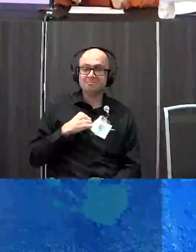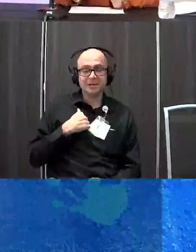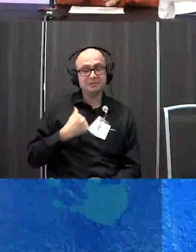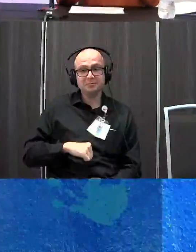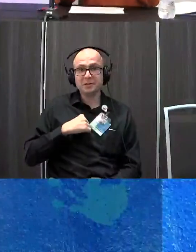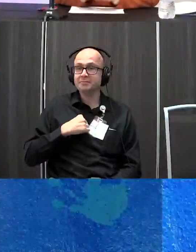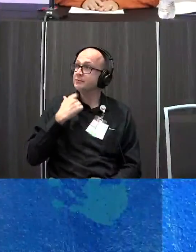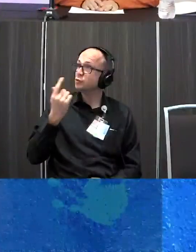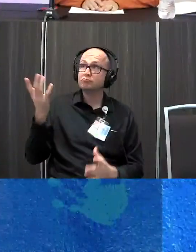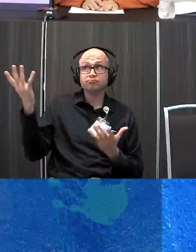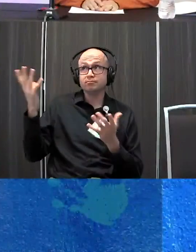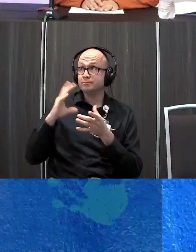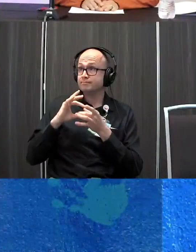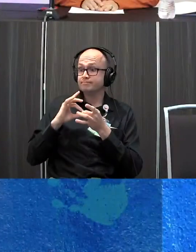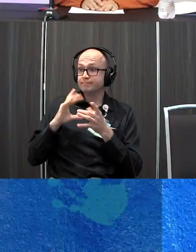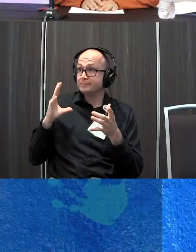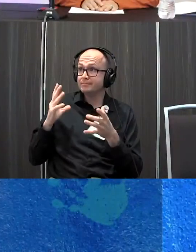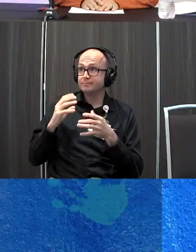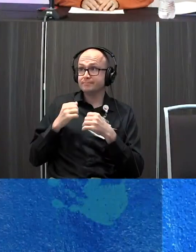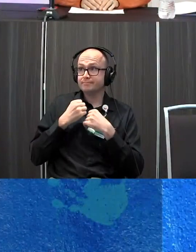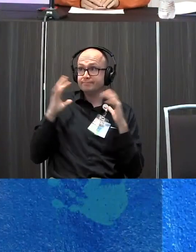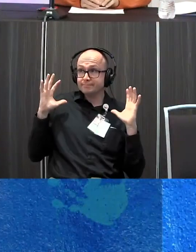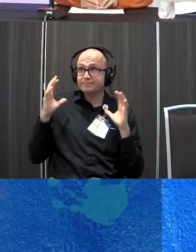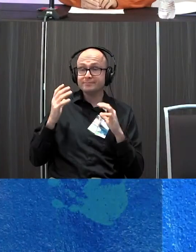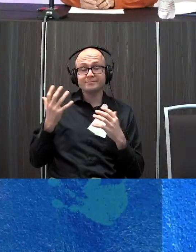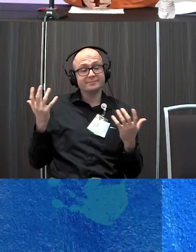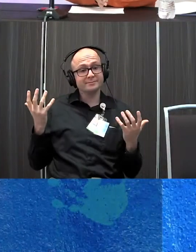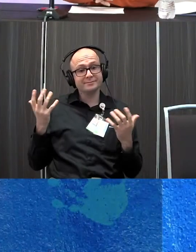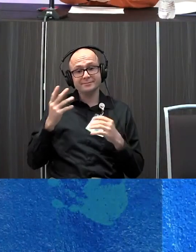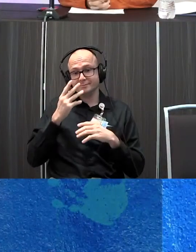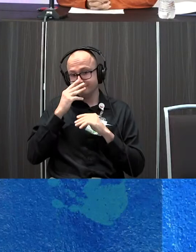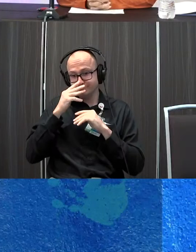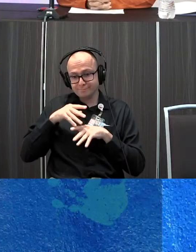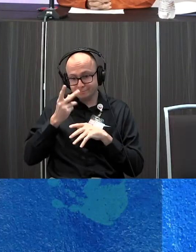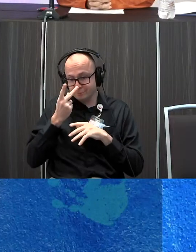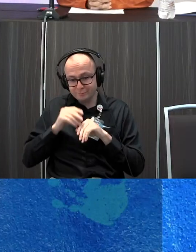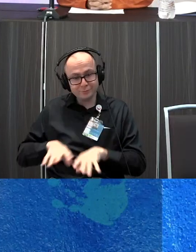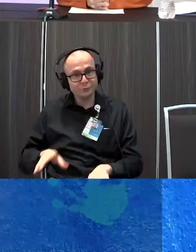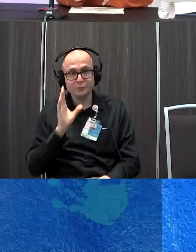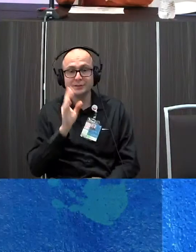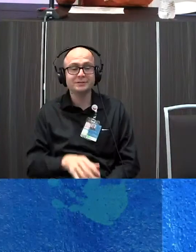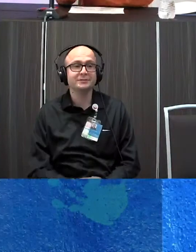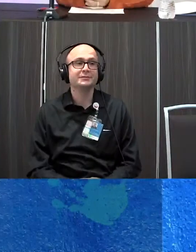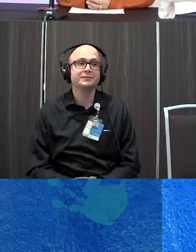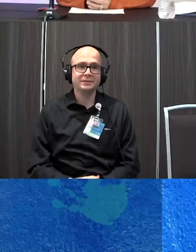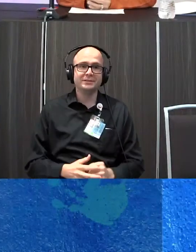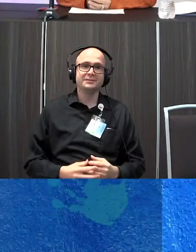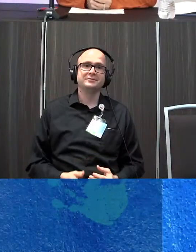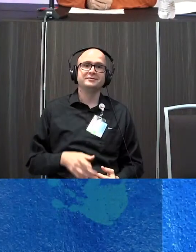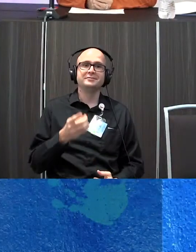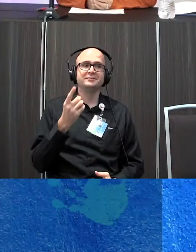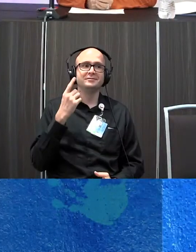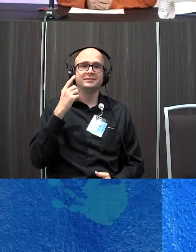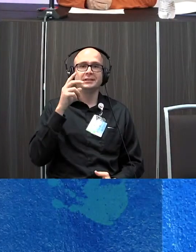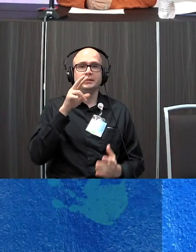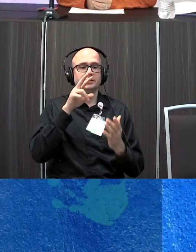he told him, he's like, you don't let me go. This is going to happen. So looking at all those things, and